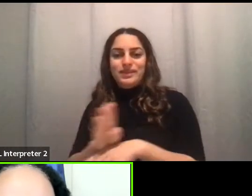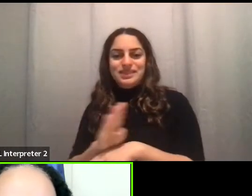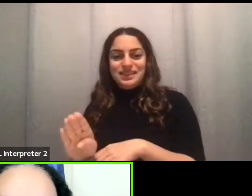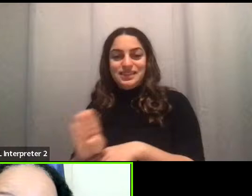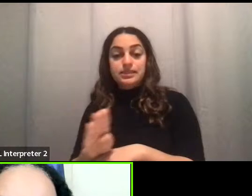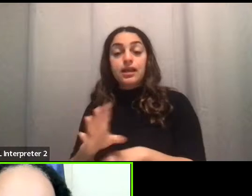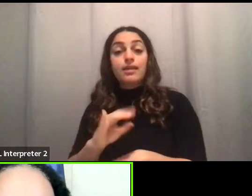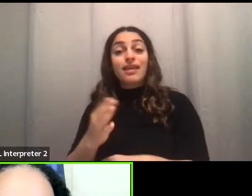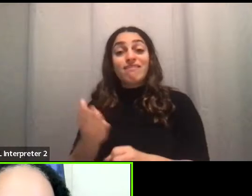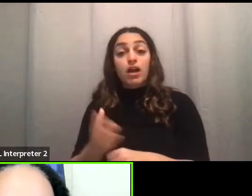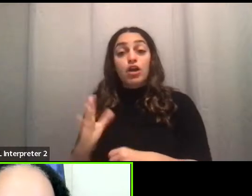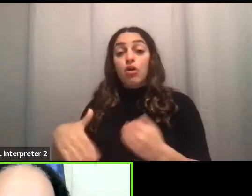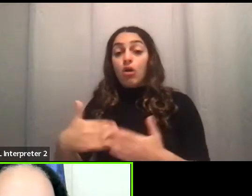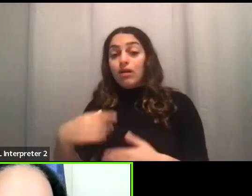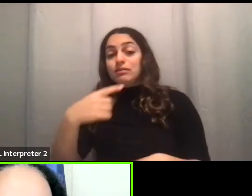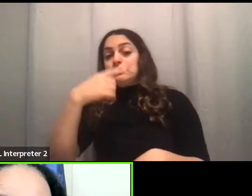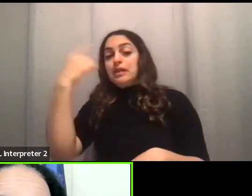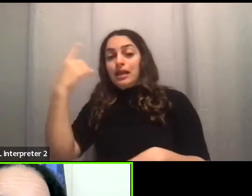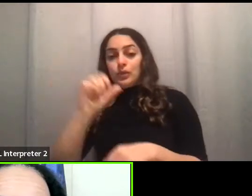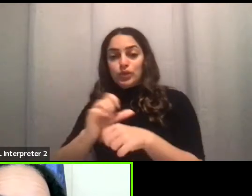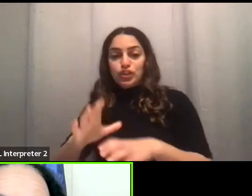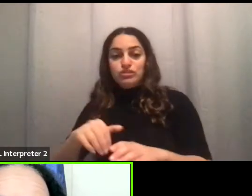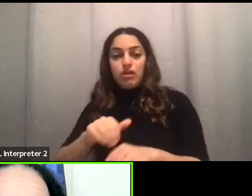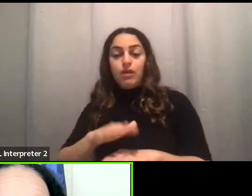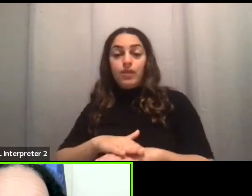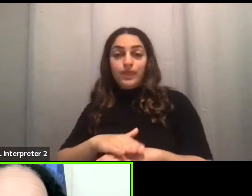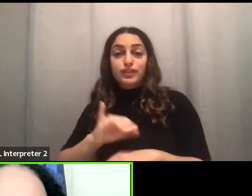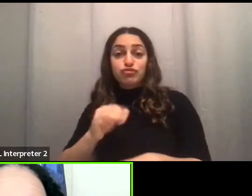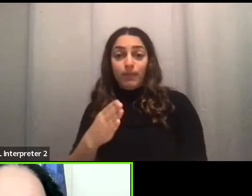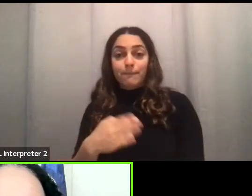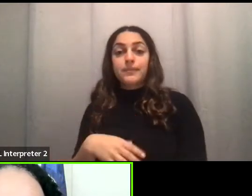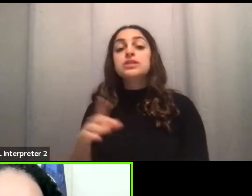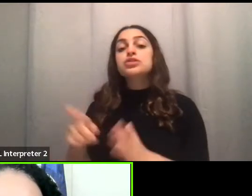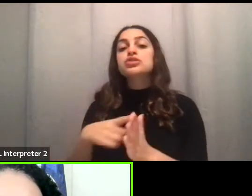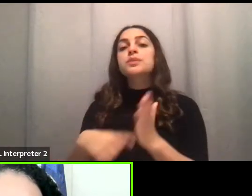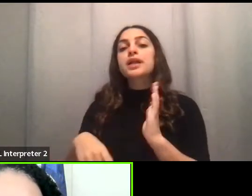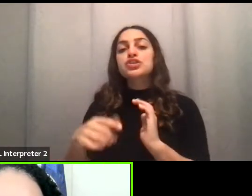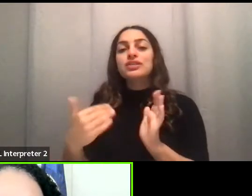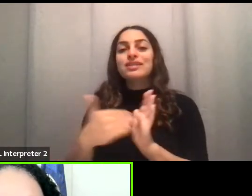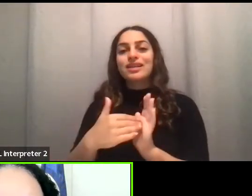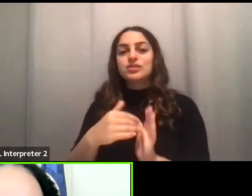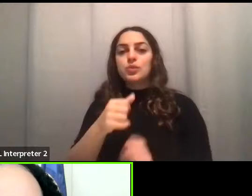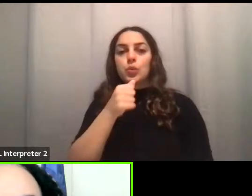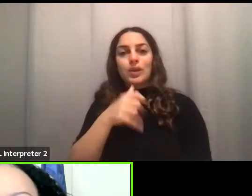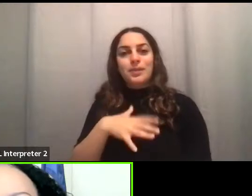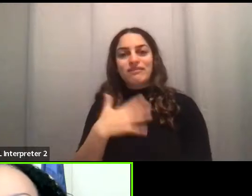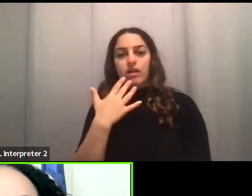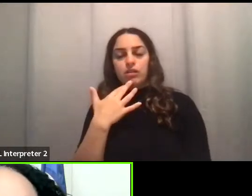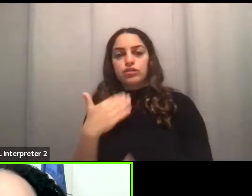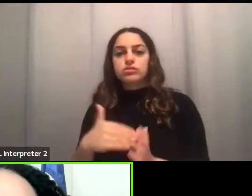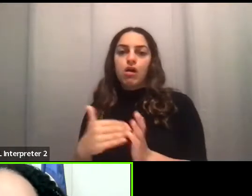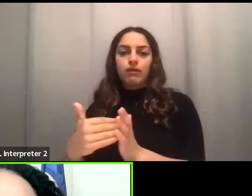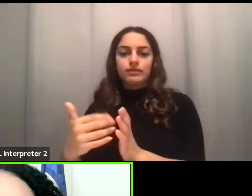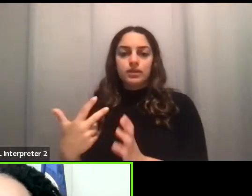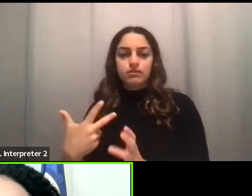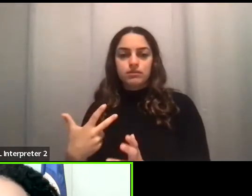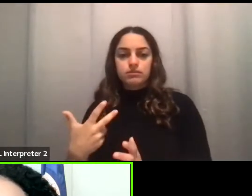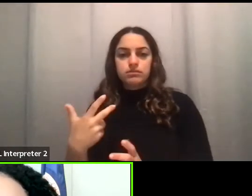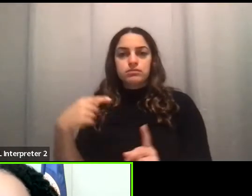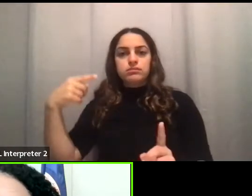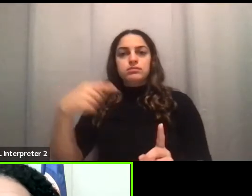operators on the job discrimination against women of color and construction is often a toxic mist of racialized and sexualized